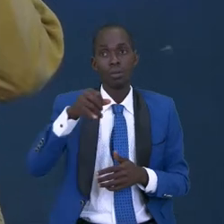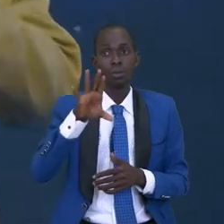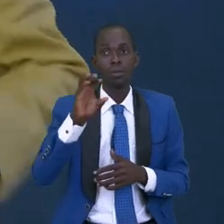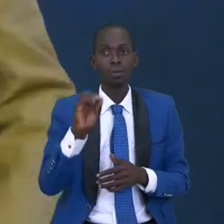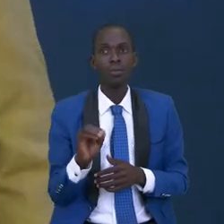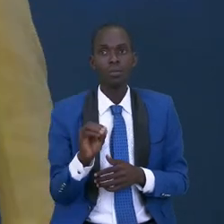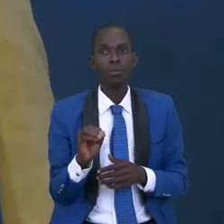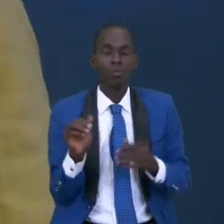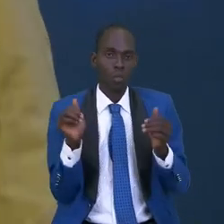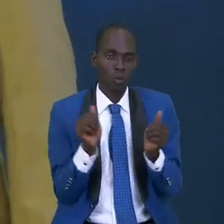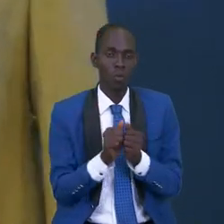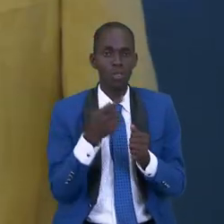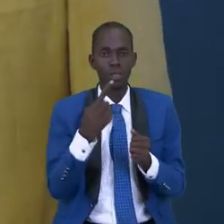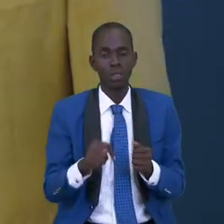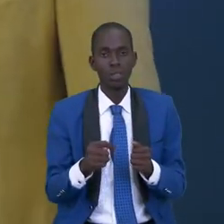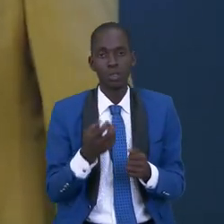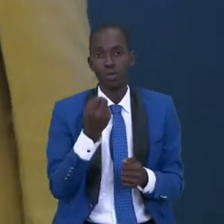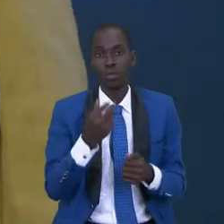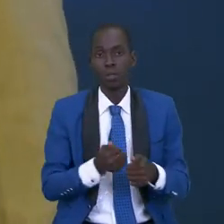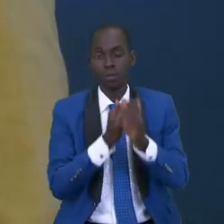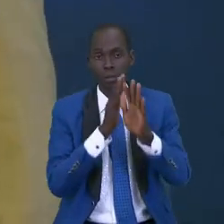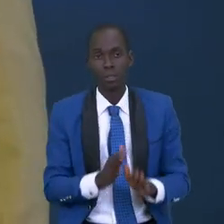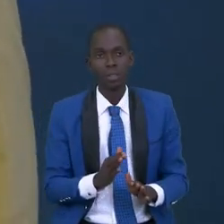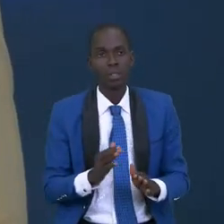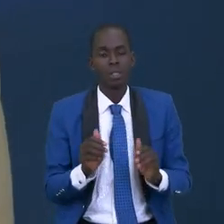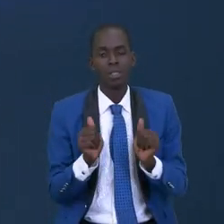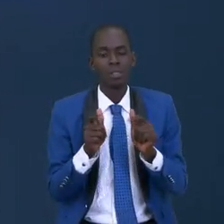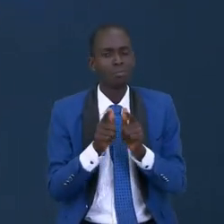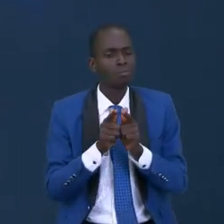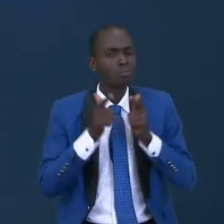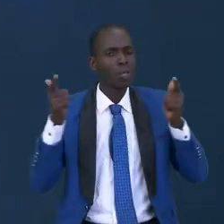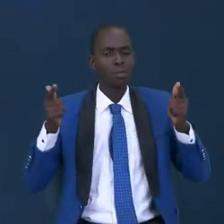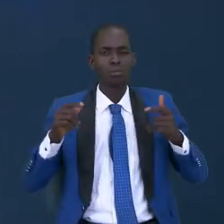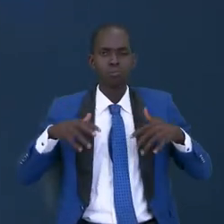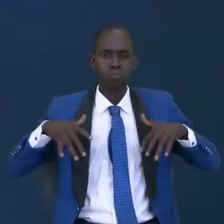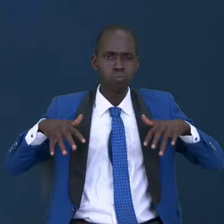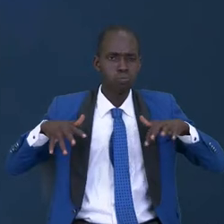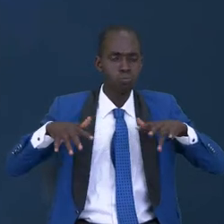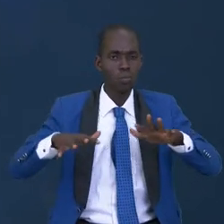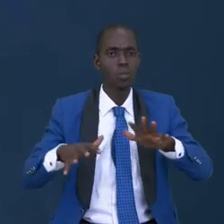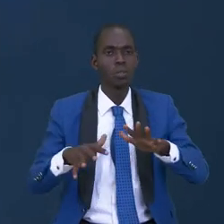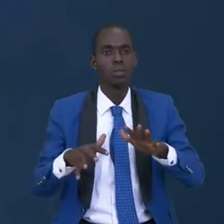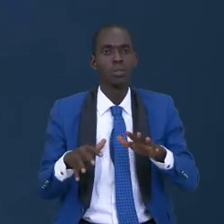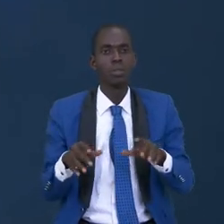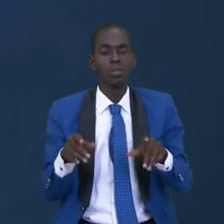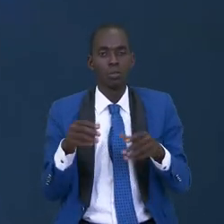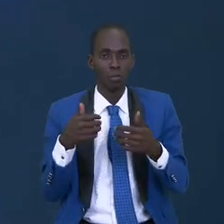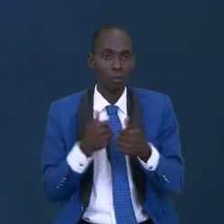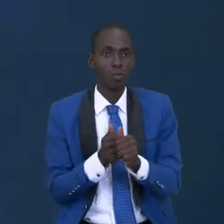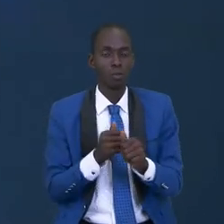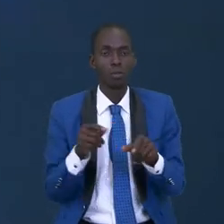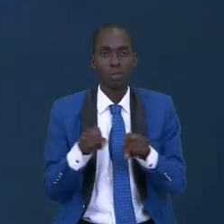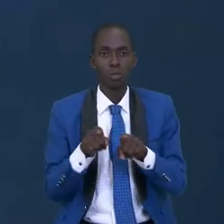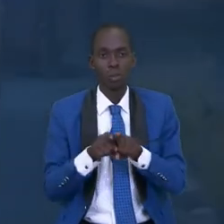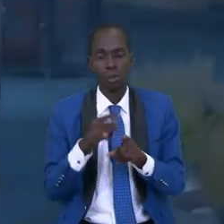his disciples, a great number of people, blind Bartimaeus,